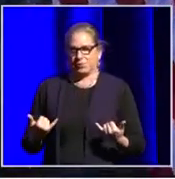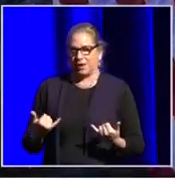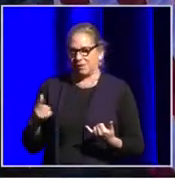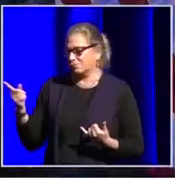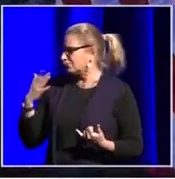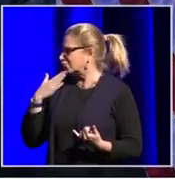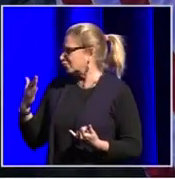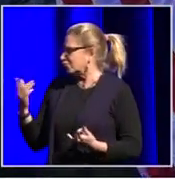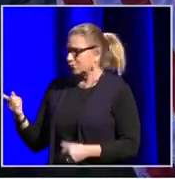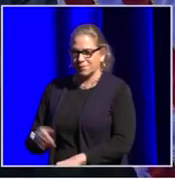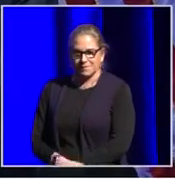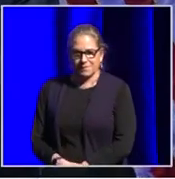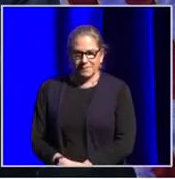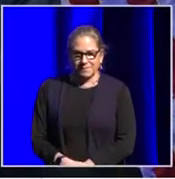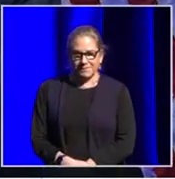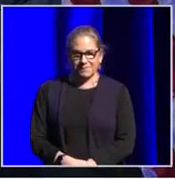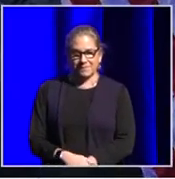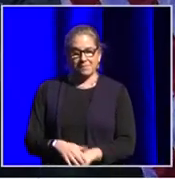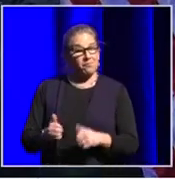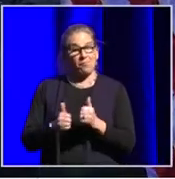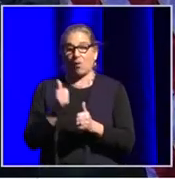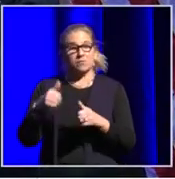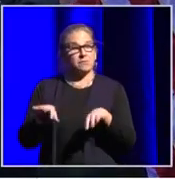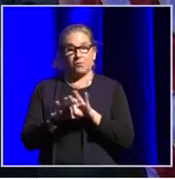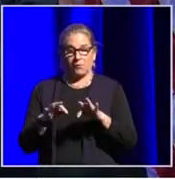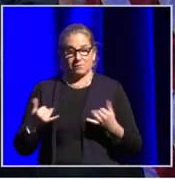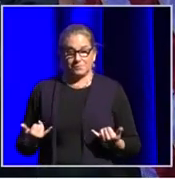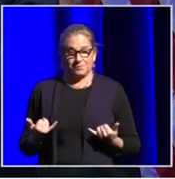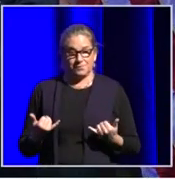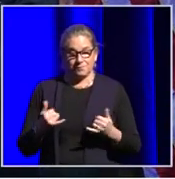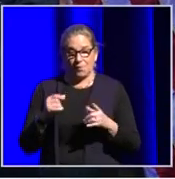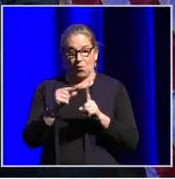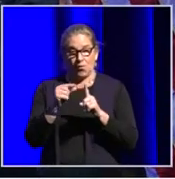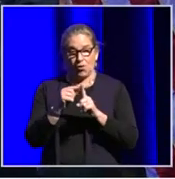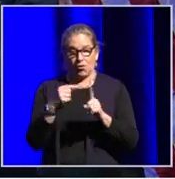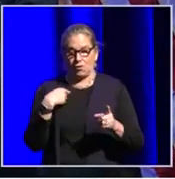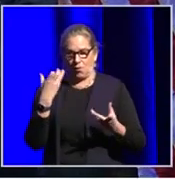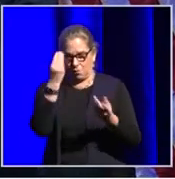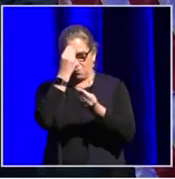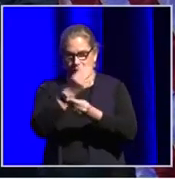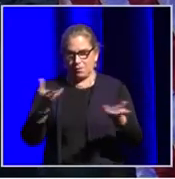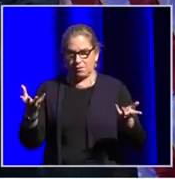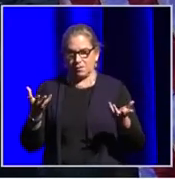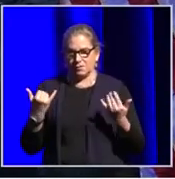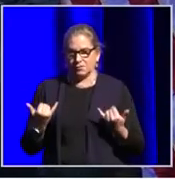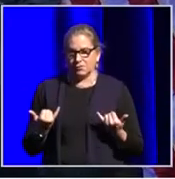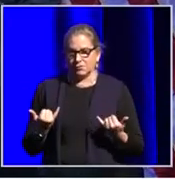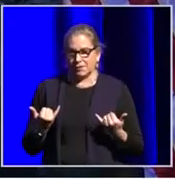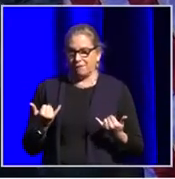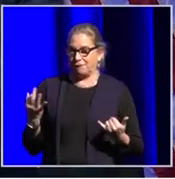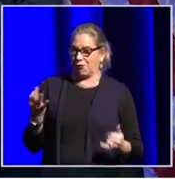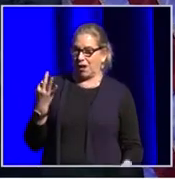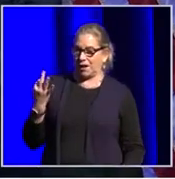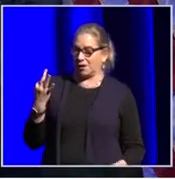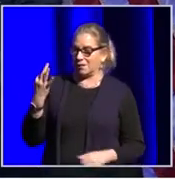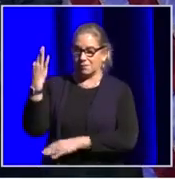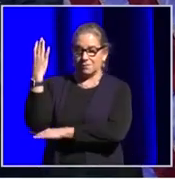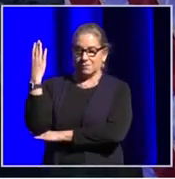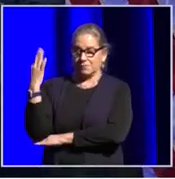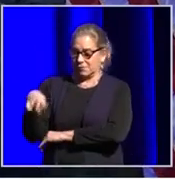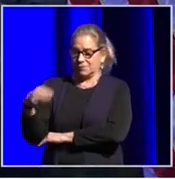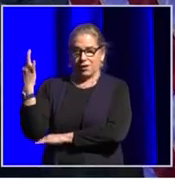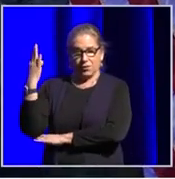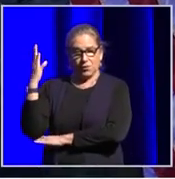most important word, and that is that on Friday at noon, there's a show called The Politics Hour that Tom Sherwood